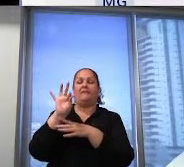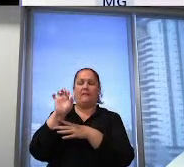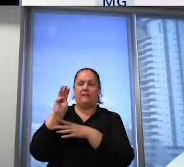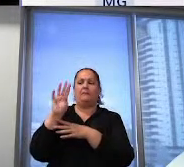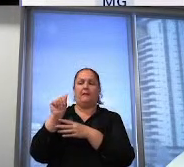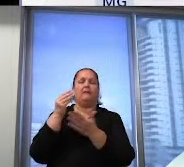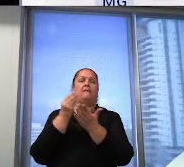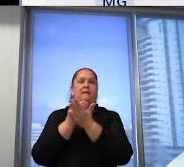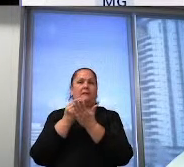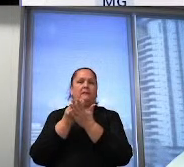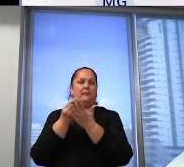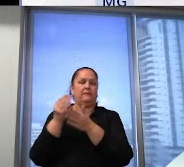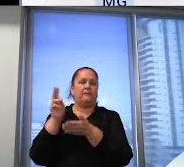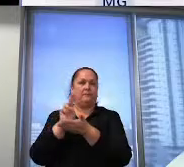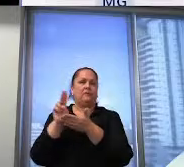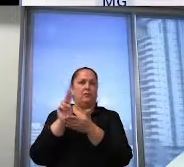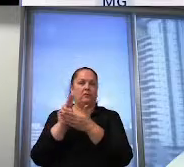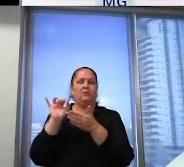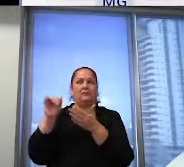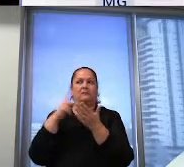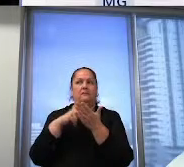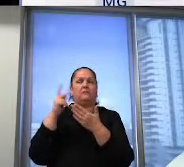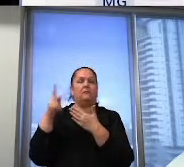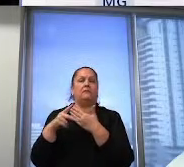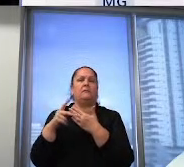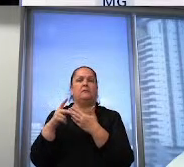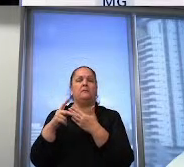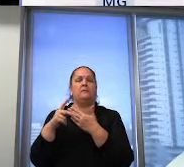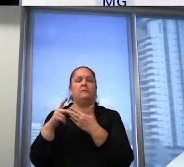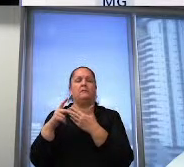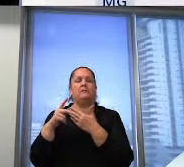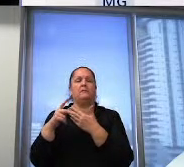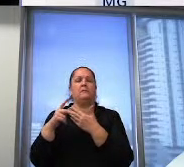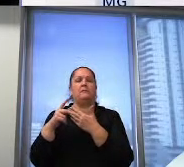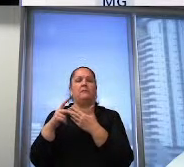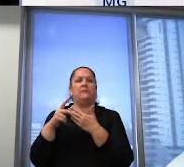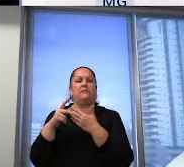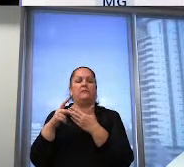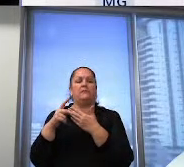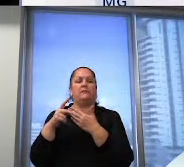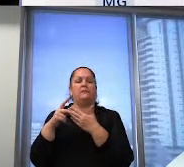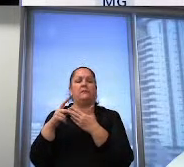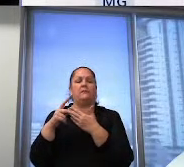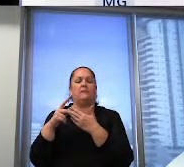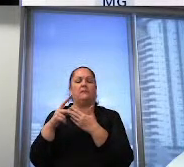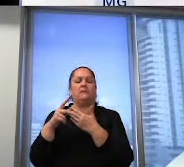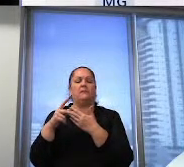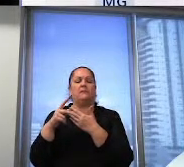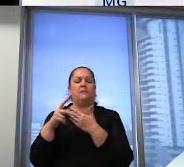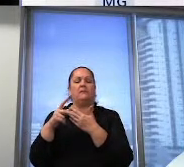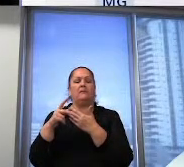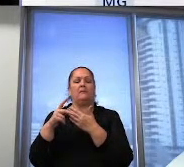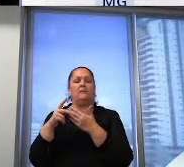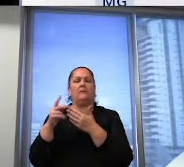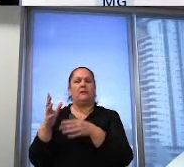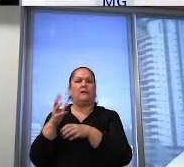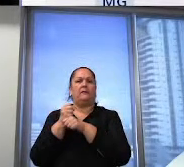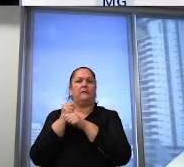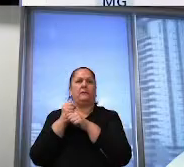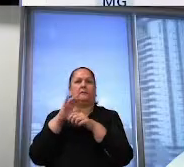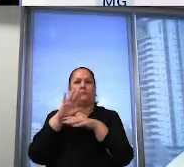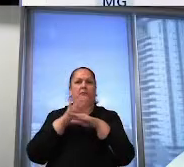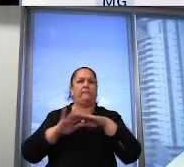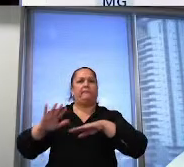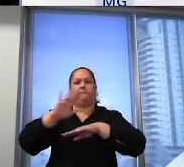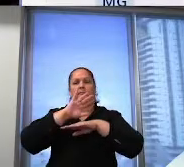in, and it focuses on a program that is going to reclaim the right-of-ways across the